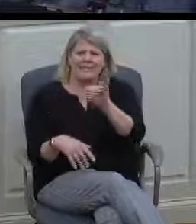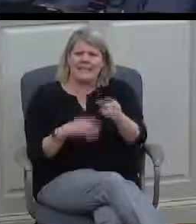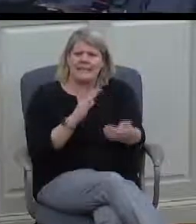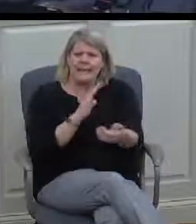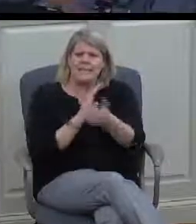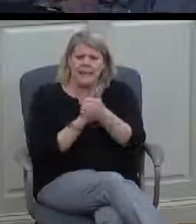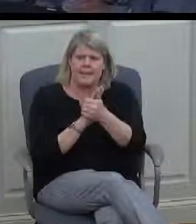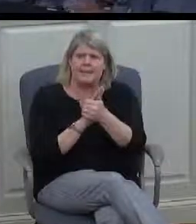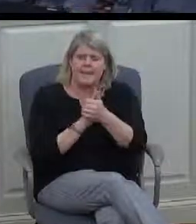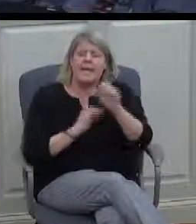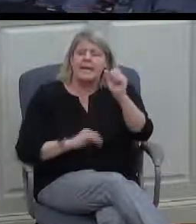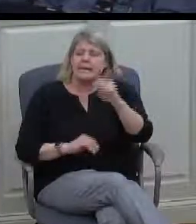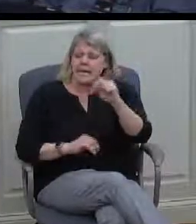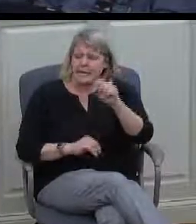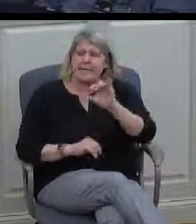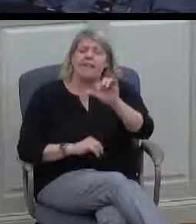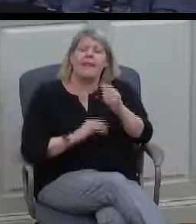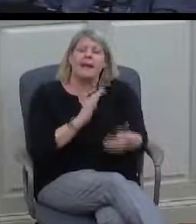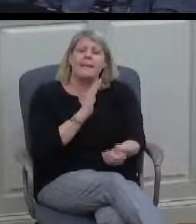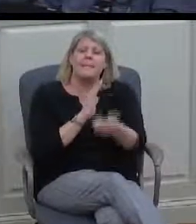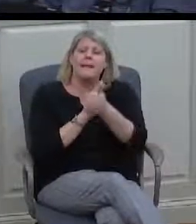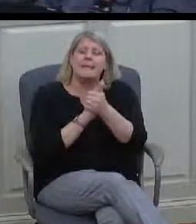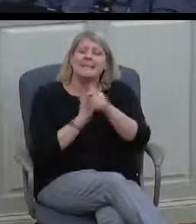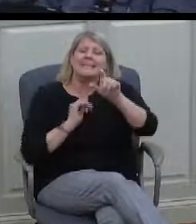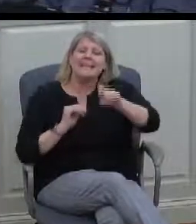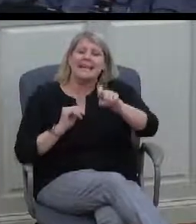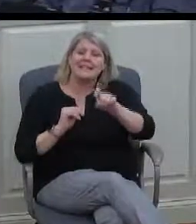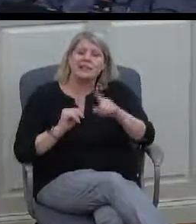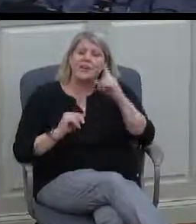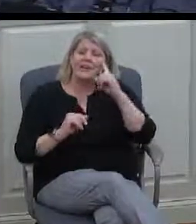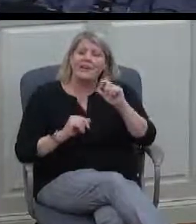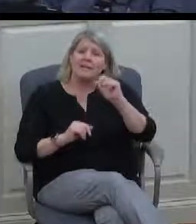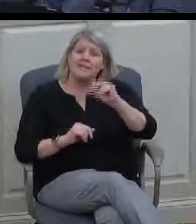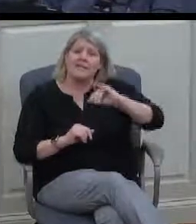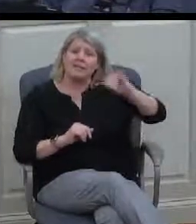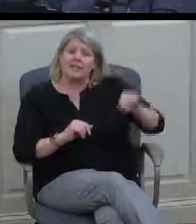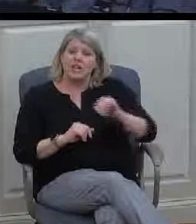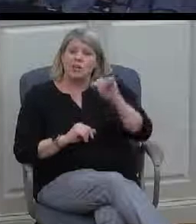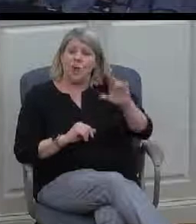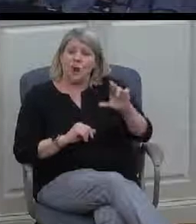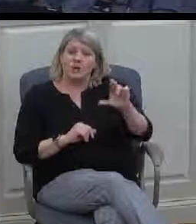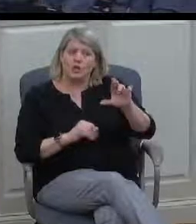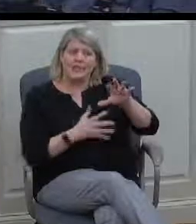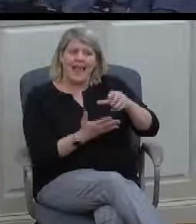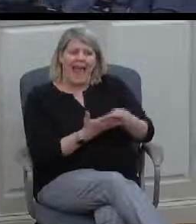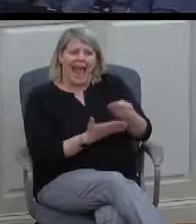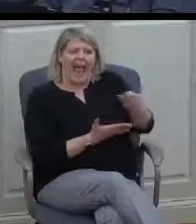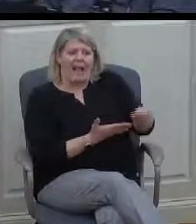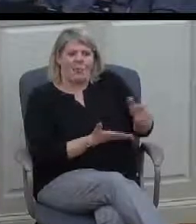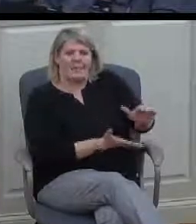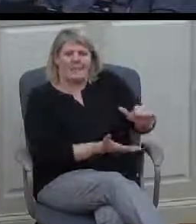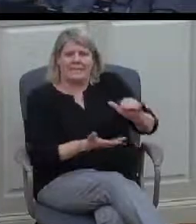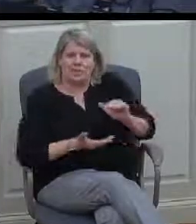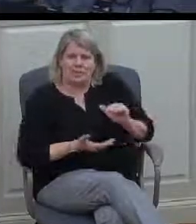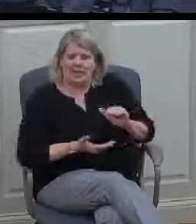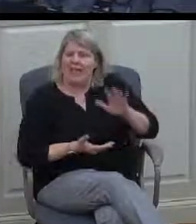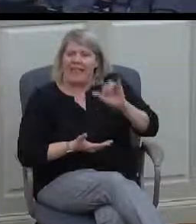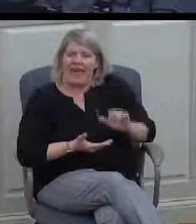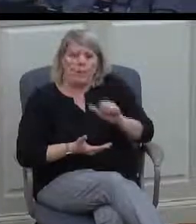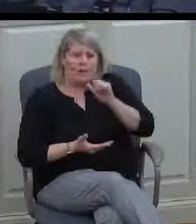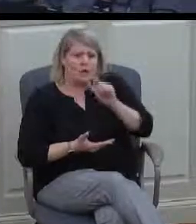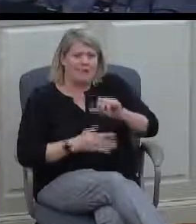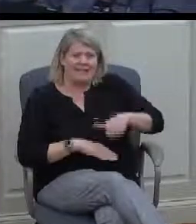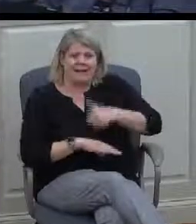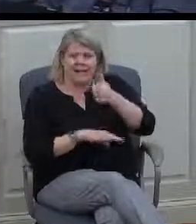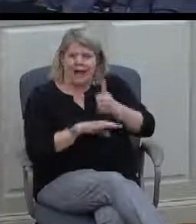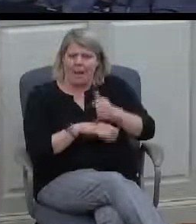this amendment's necessary because the Jenny Rogers acquisition was not anticipated when the budget was crafted last year.